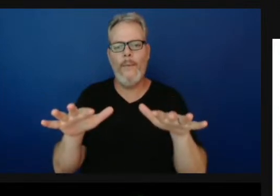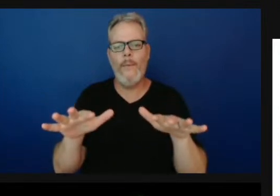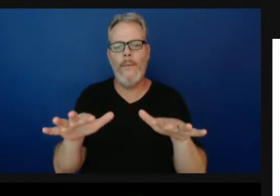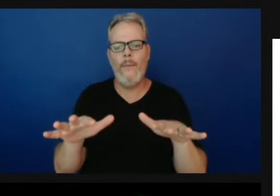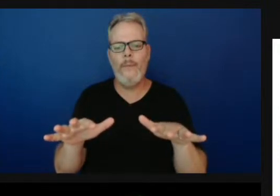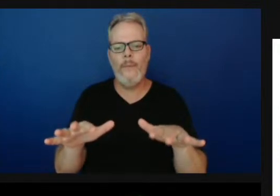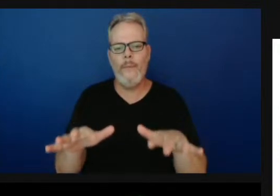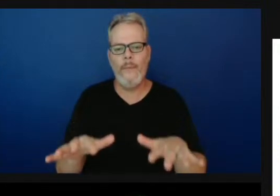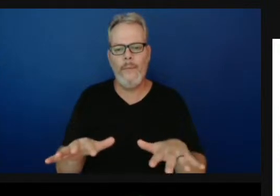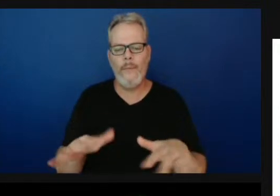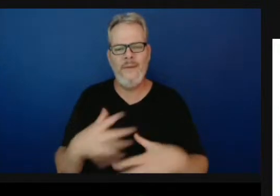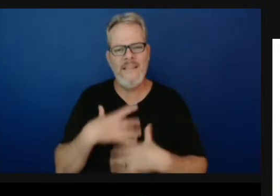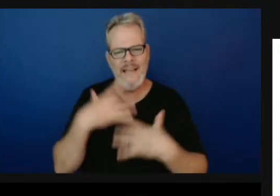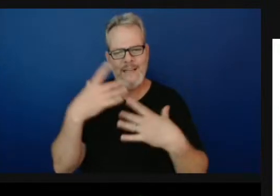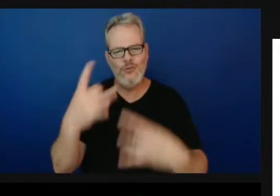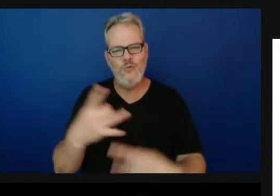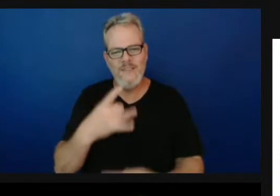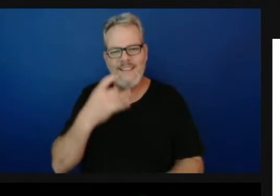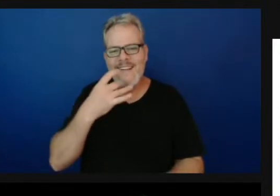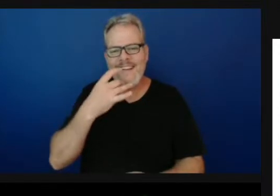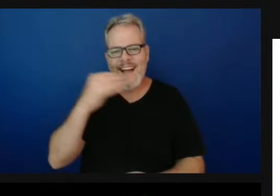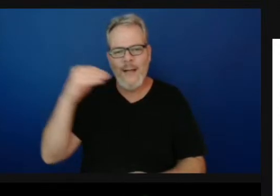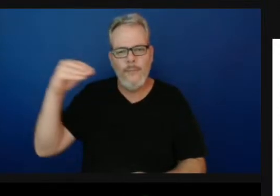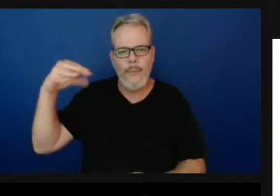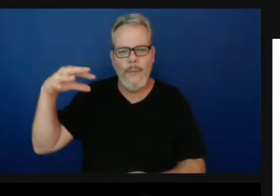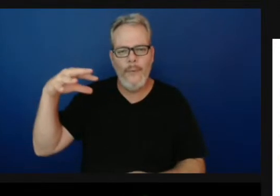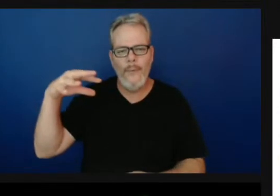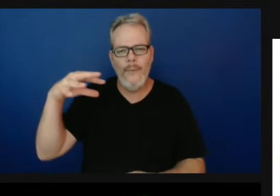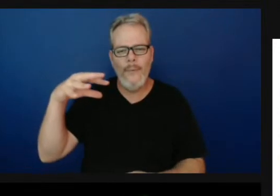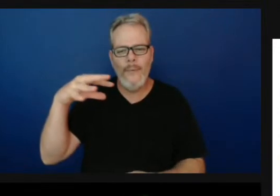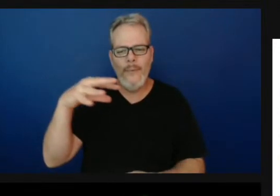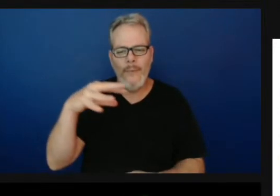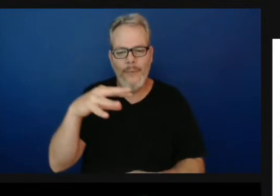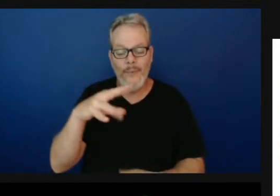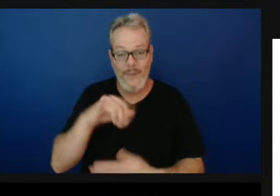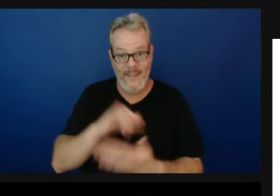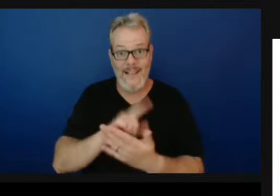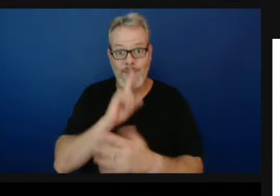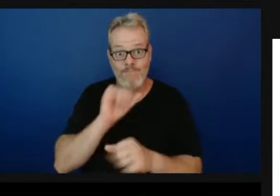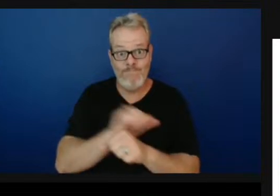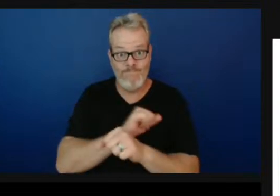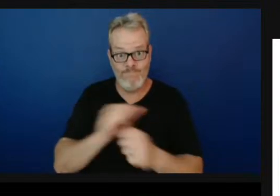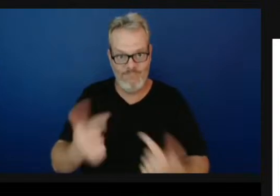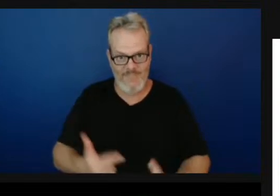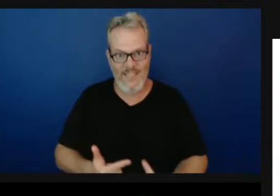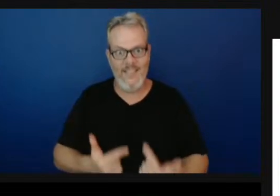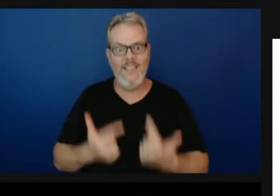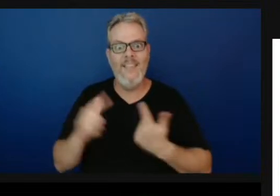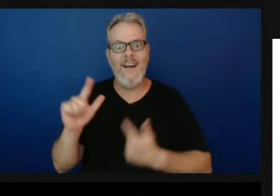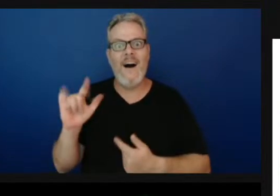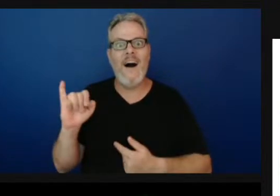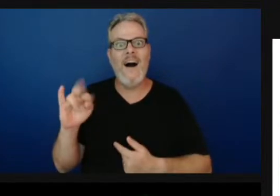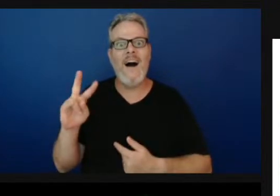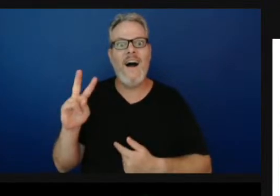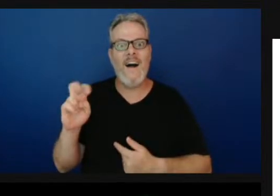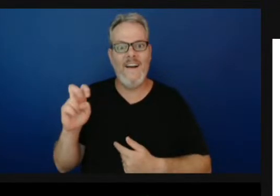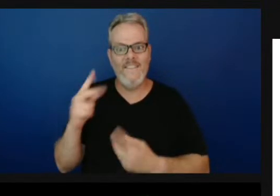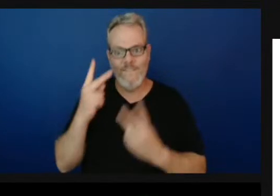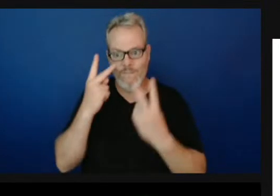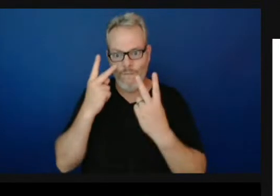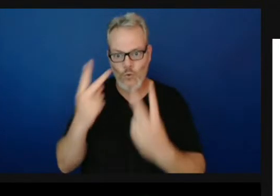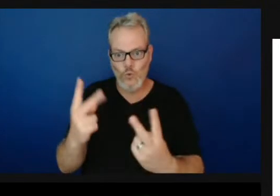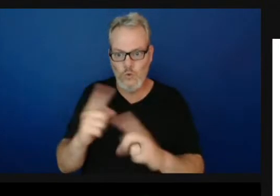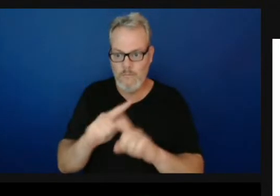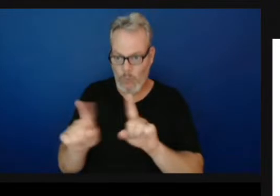main caldera. So those are our live views, the near live views. But there are additional views